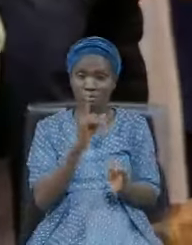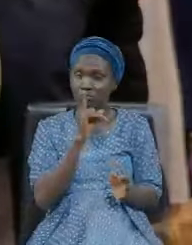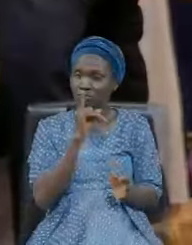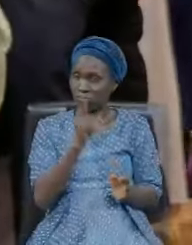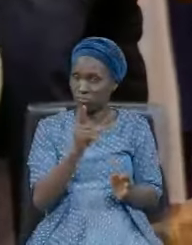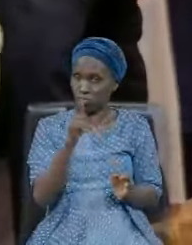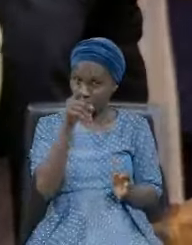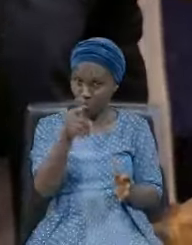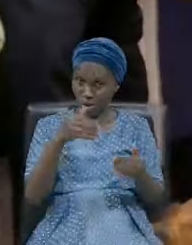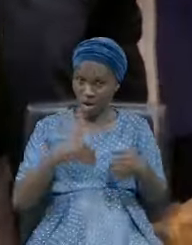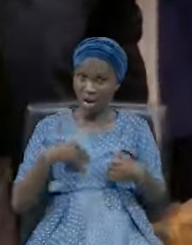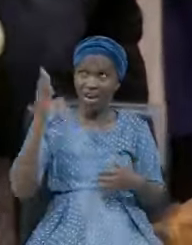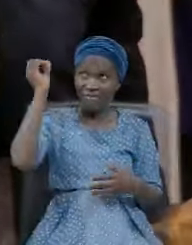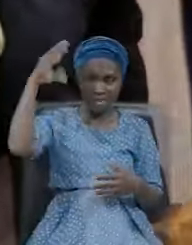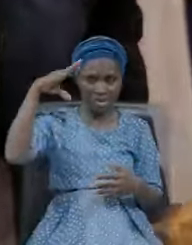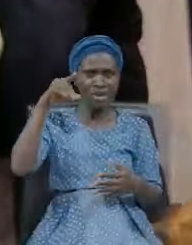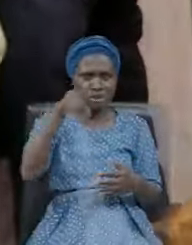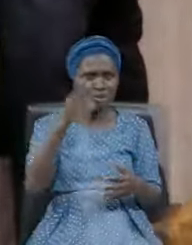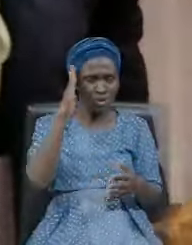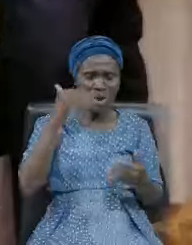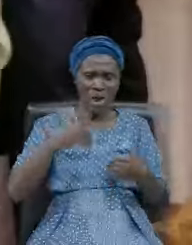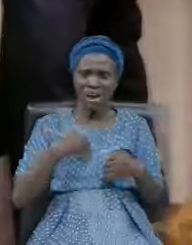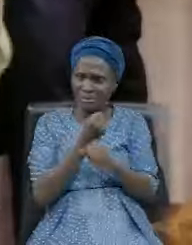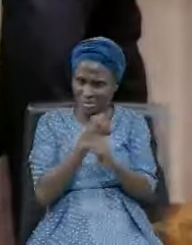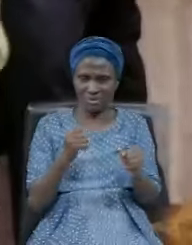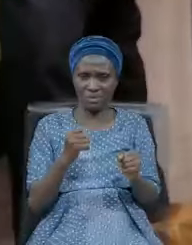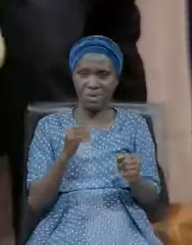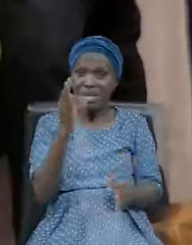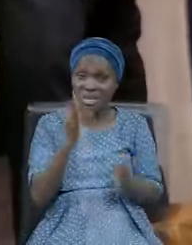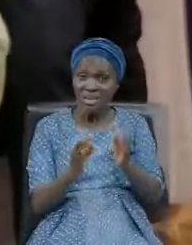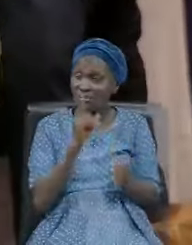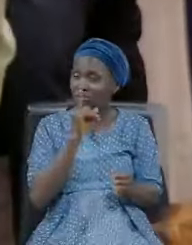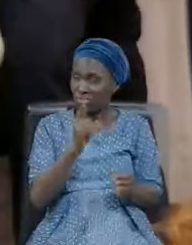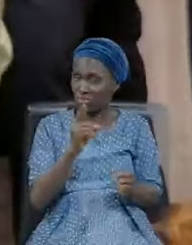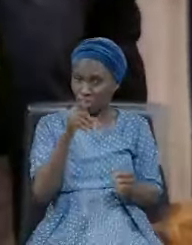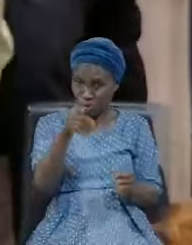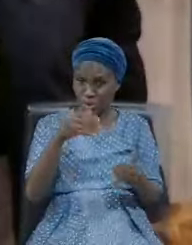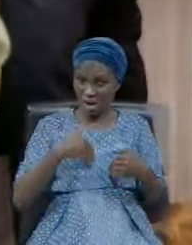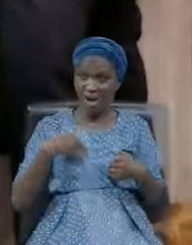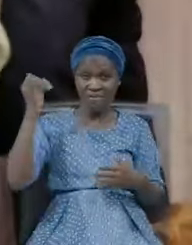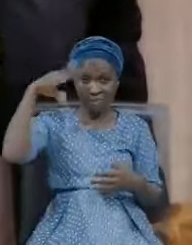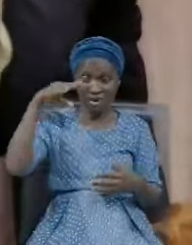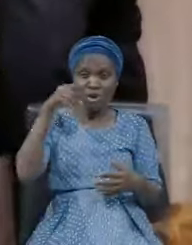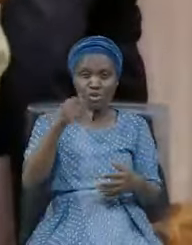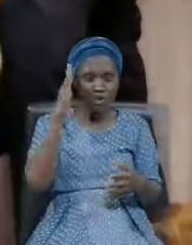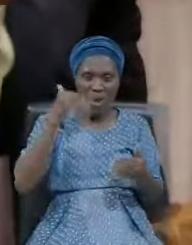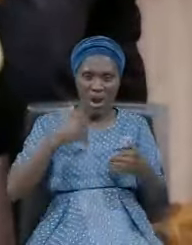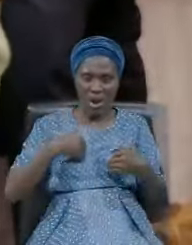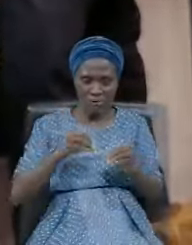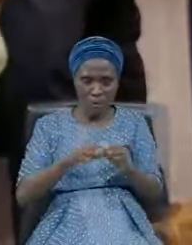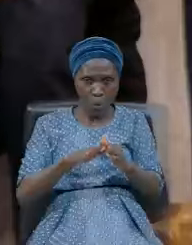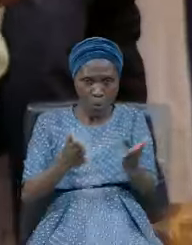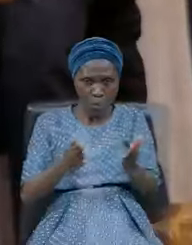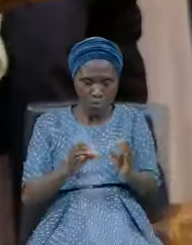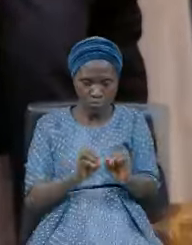salvation there. If truly you have grace, there'll be transparent